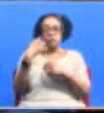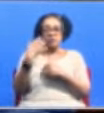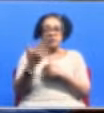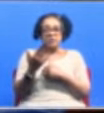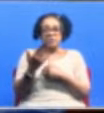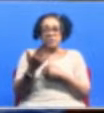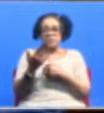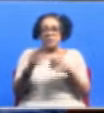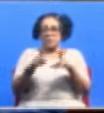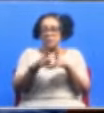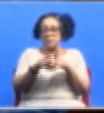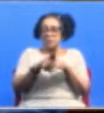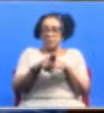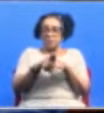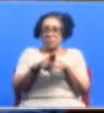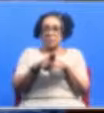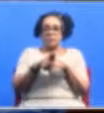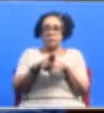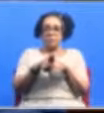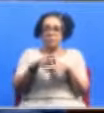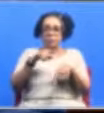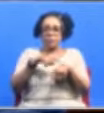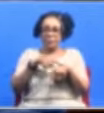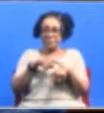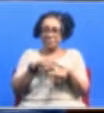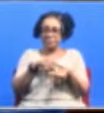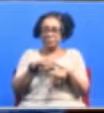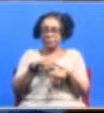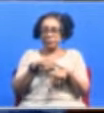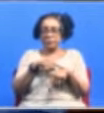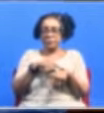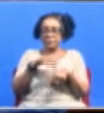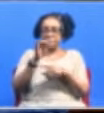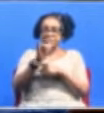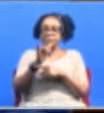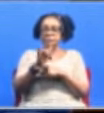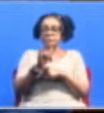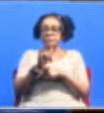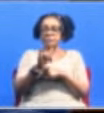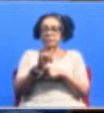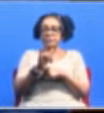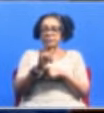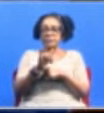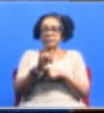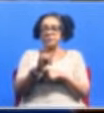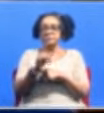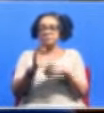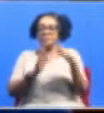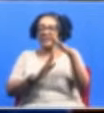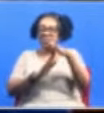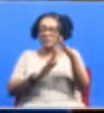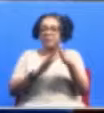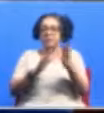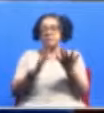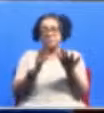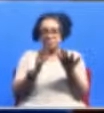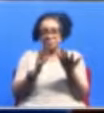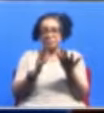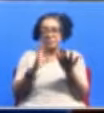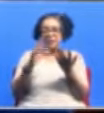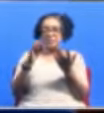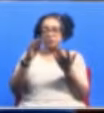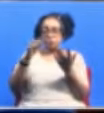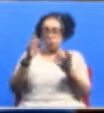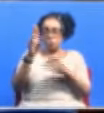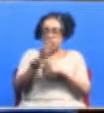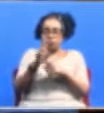guys when Willie was a lawyer, senior counsel, we used to get a lot of, referrals. Clients will